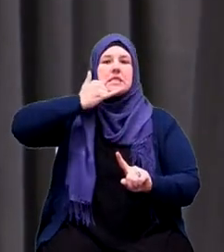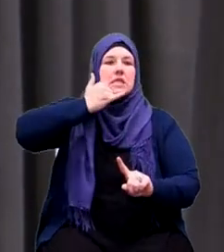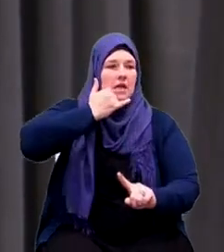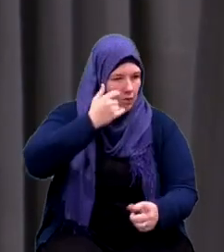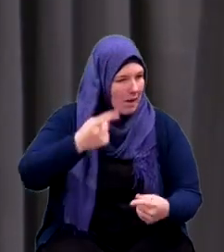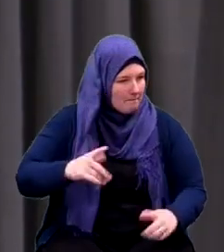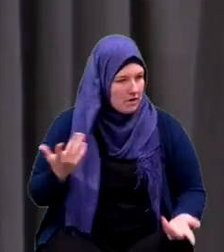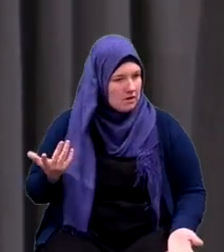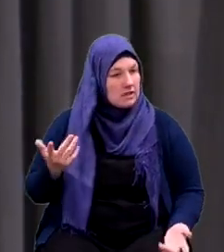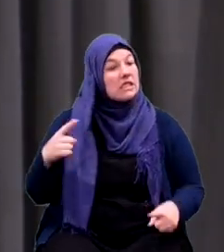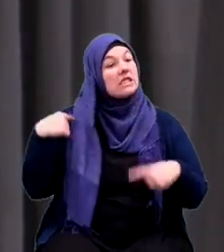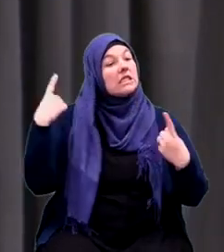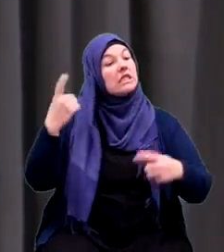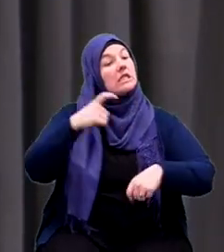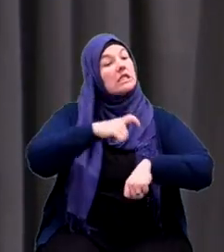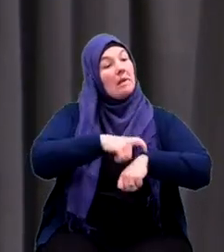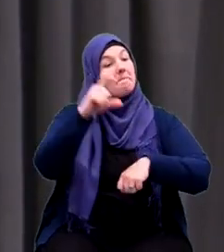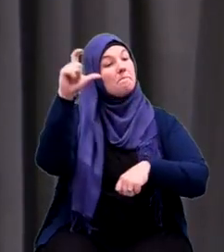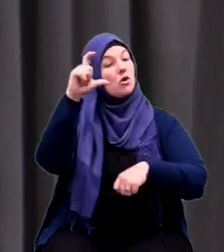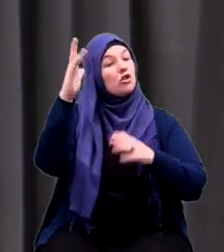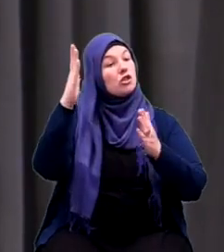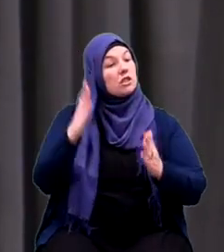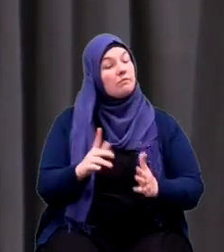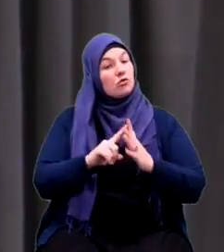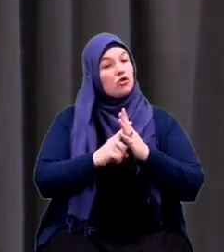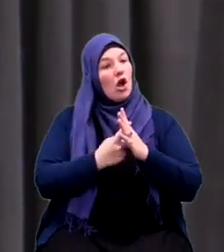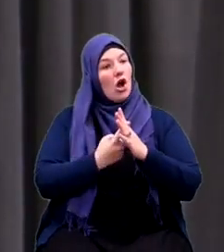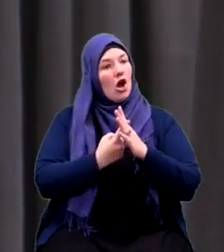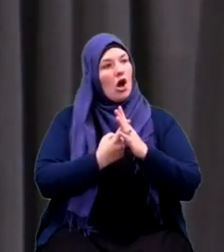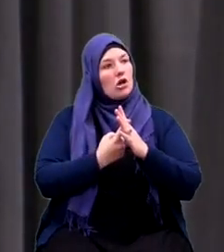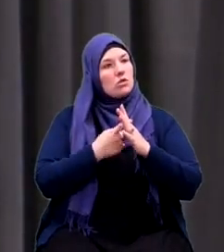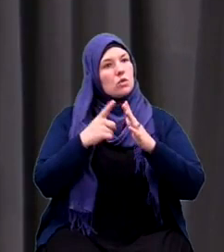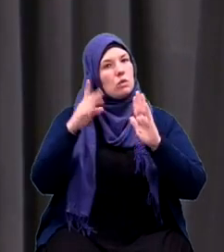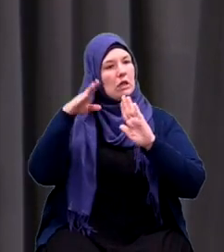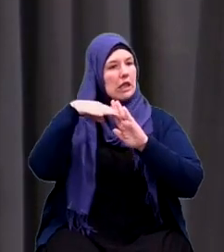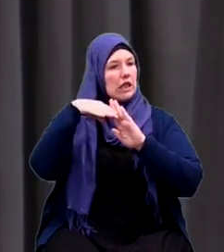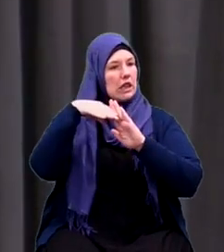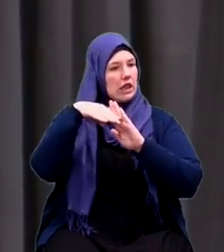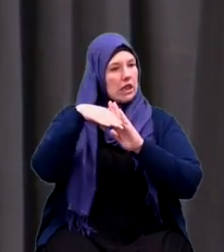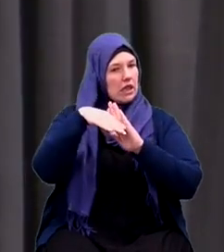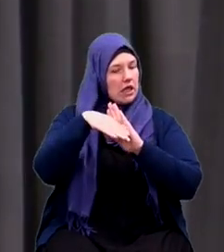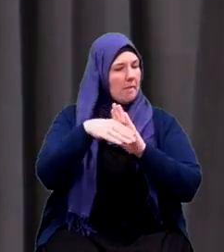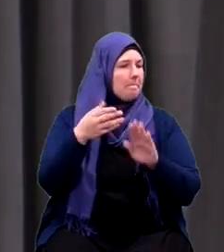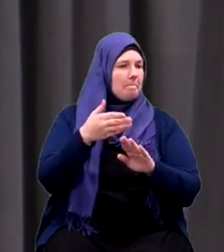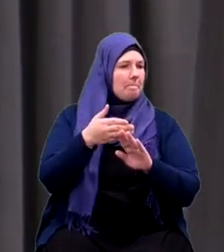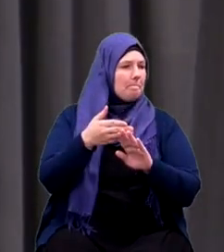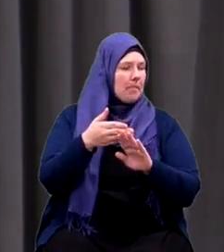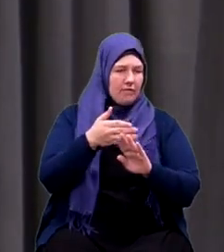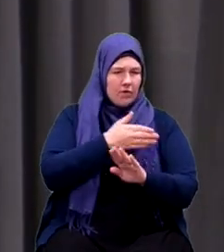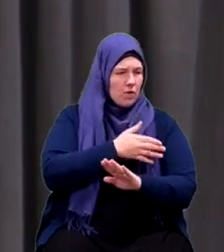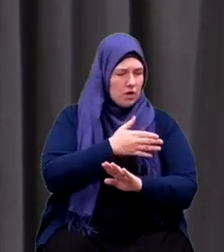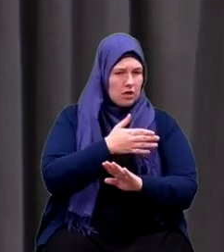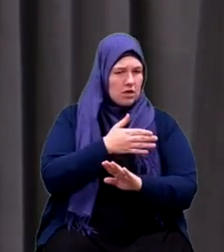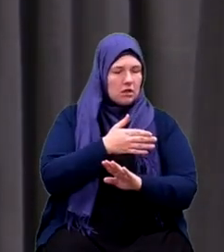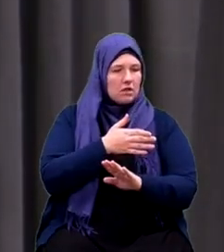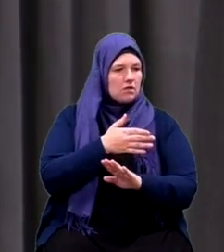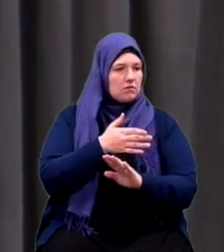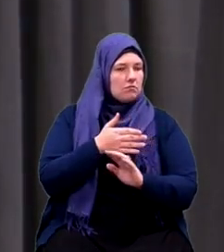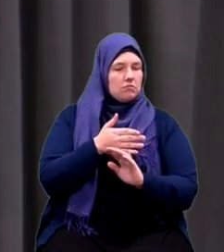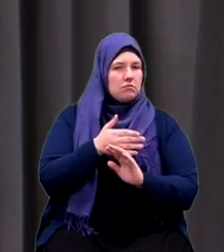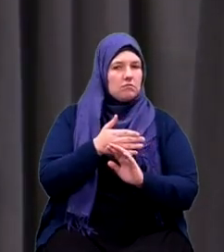Since the time Muslims started to decline, from before Andalusia, by the way,